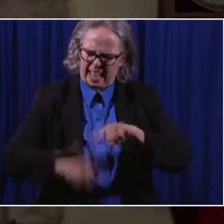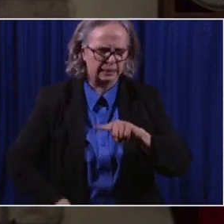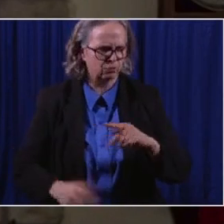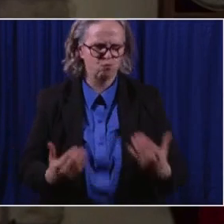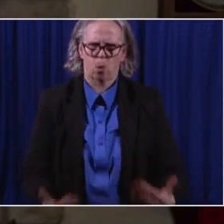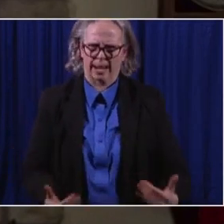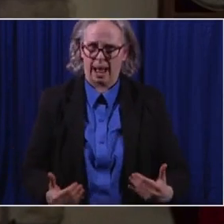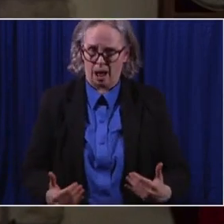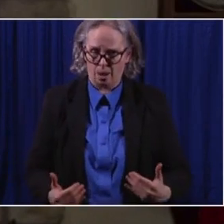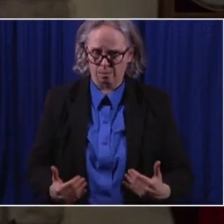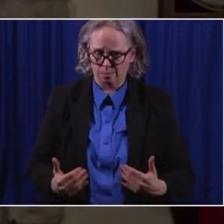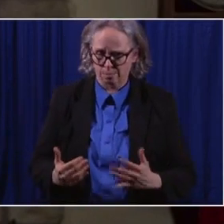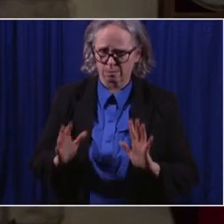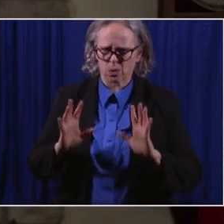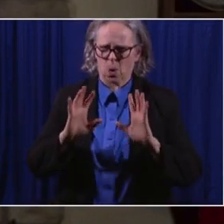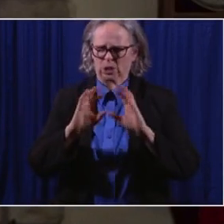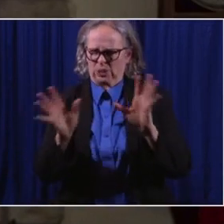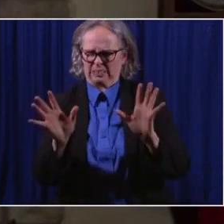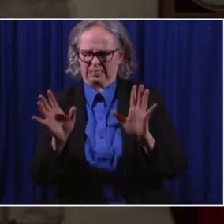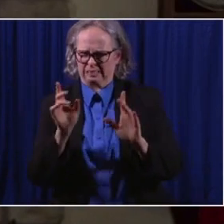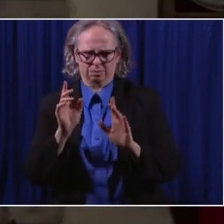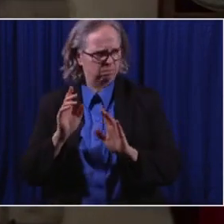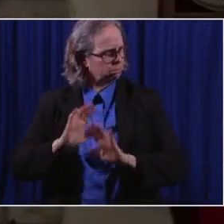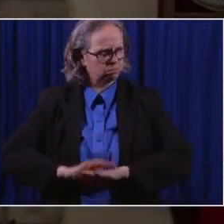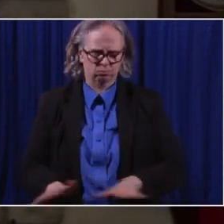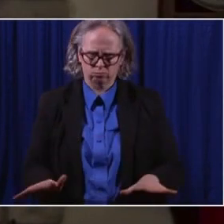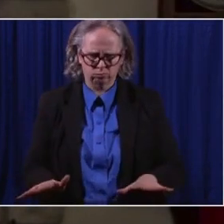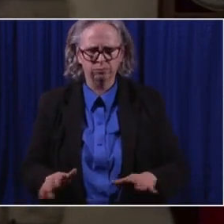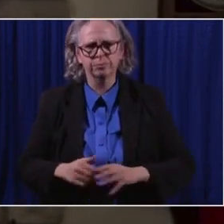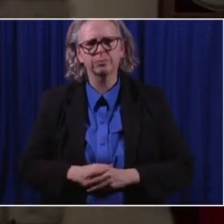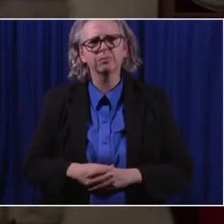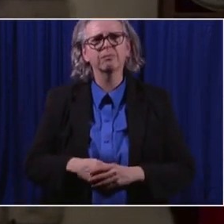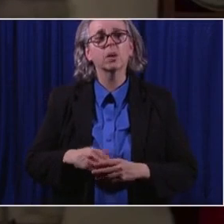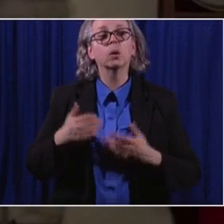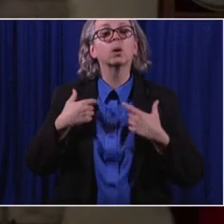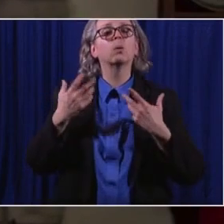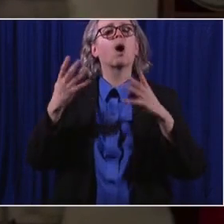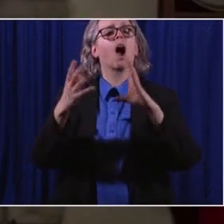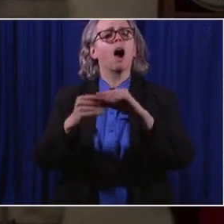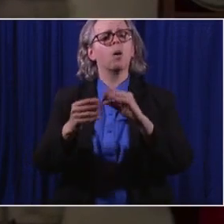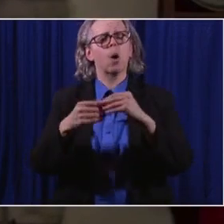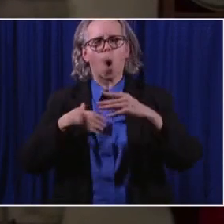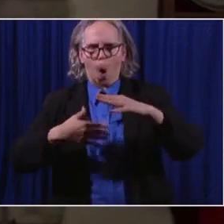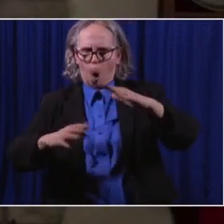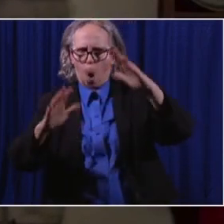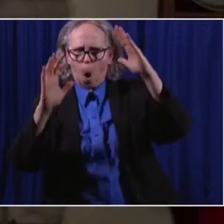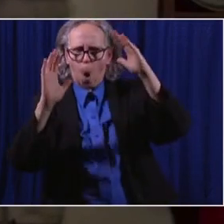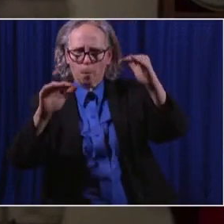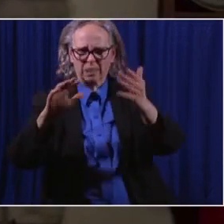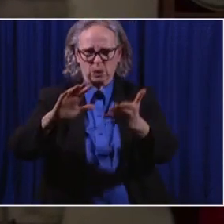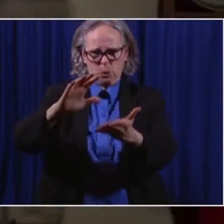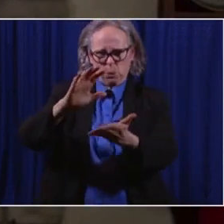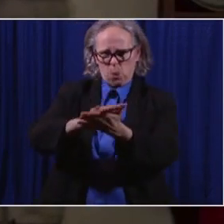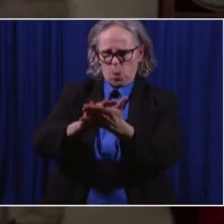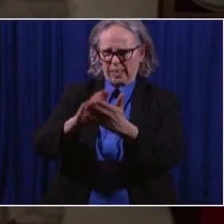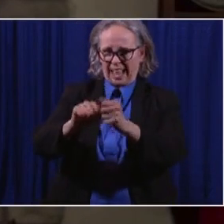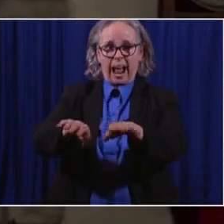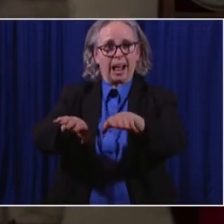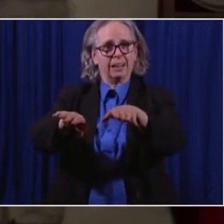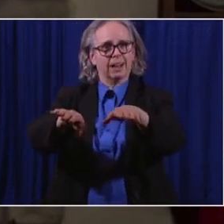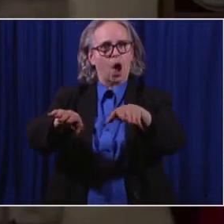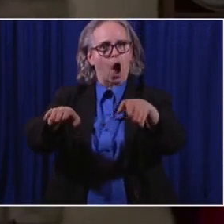That wouldn't, not what we're going to be doing. What we have said is we hope schools will be able to go back, children will be able to go back